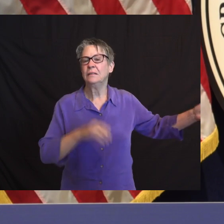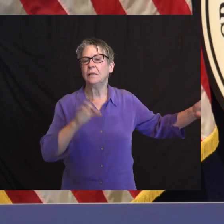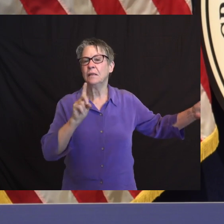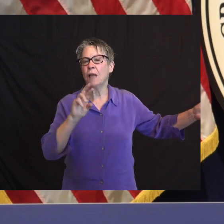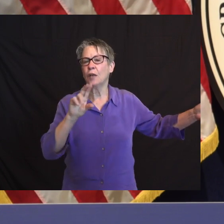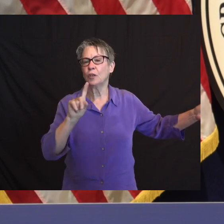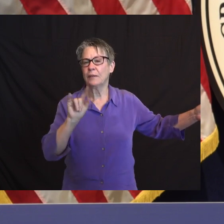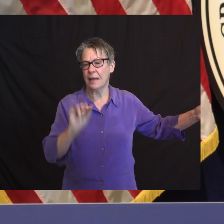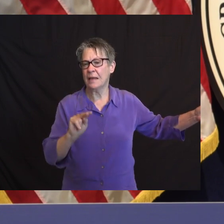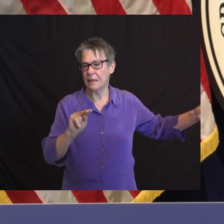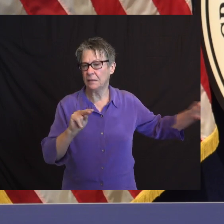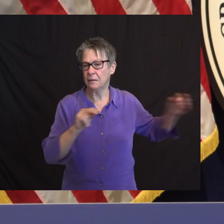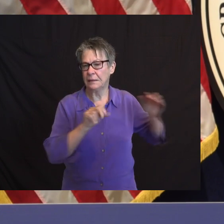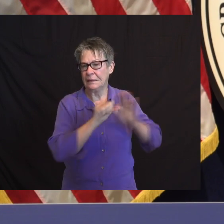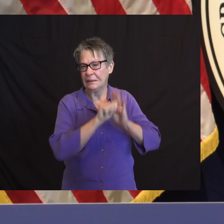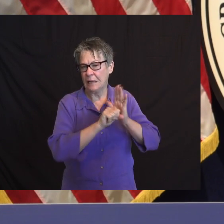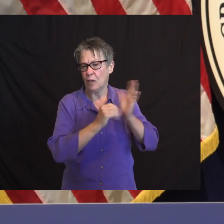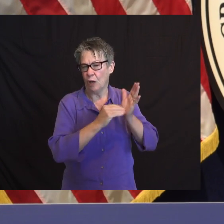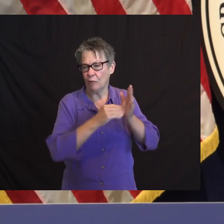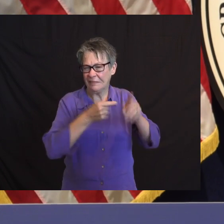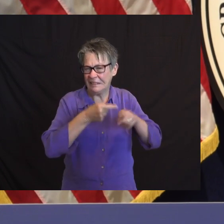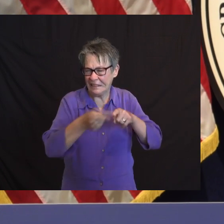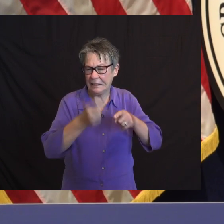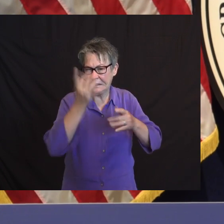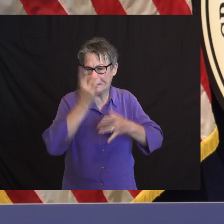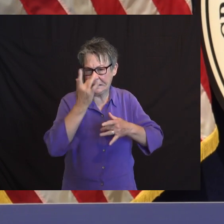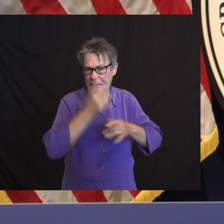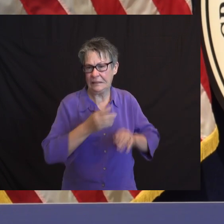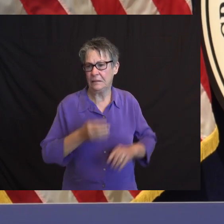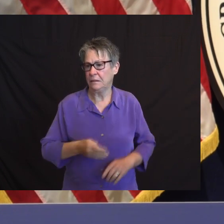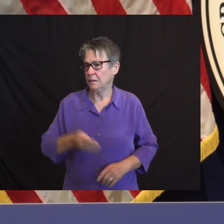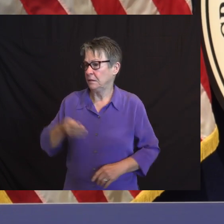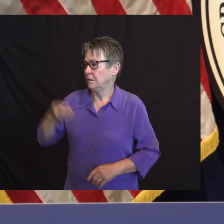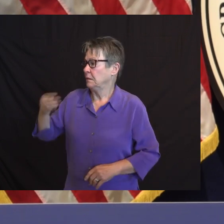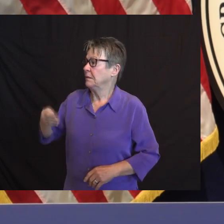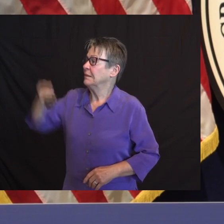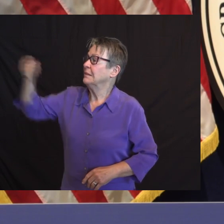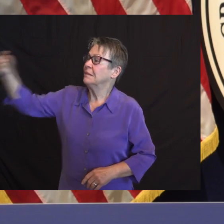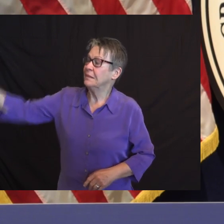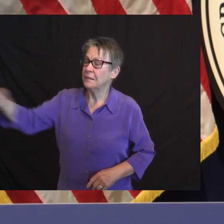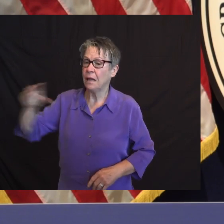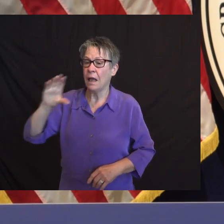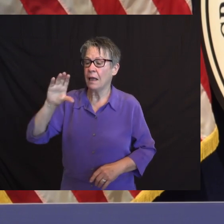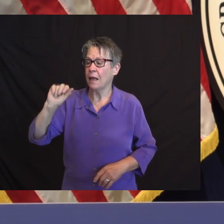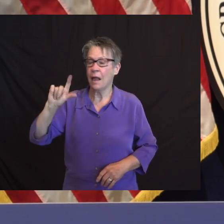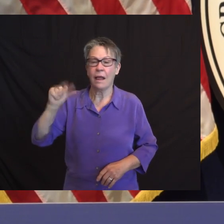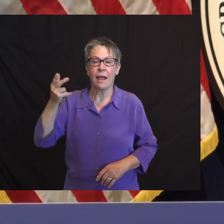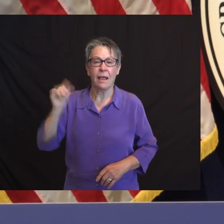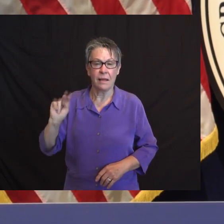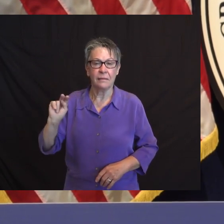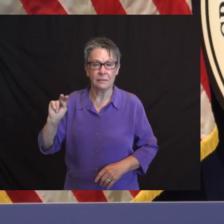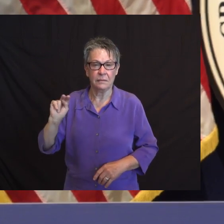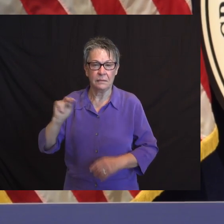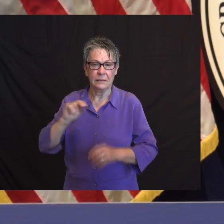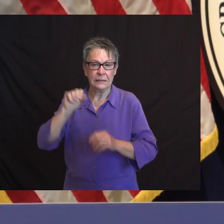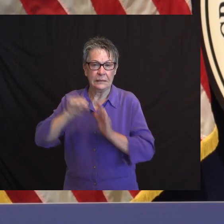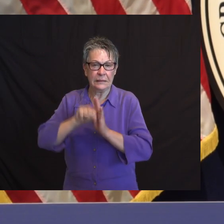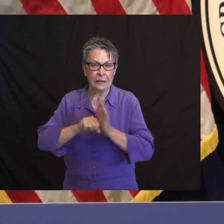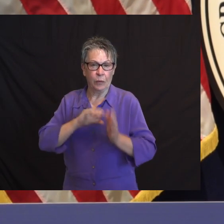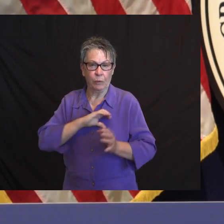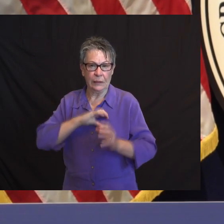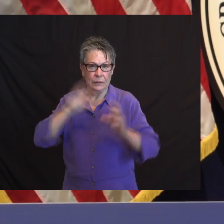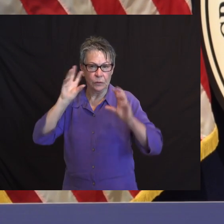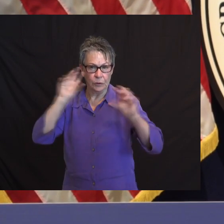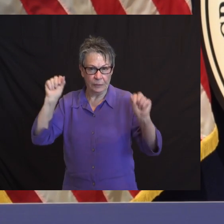introduction, State Police Superintendent Colonel Pat Callahan. We are also joined today by the guy to my immediate left, by the President and CEO